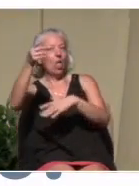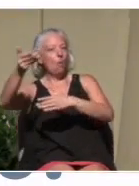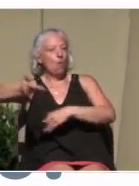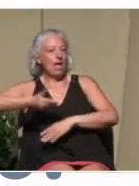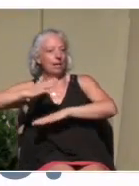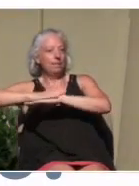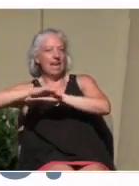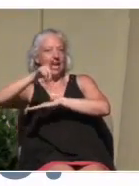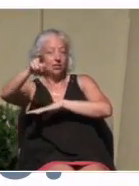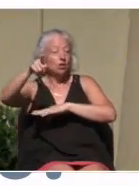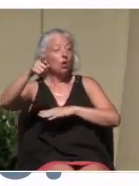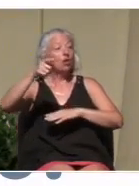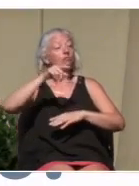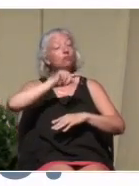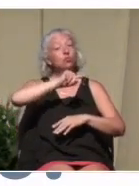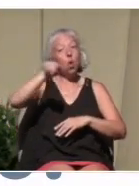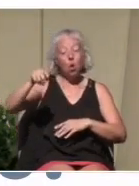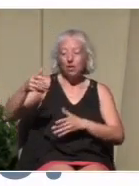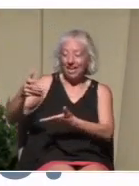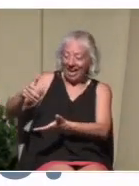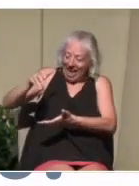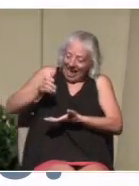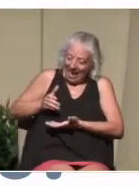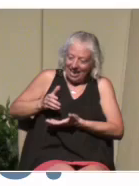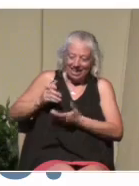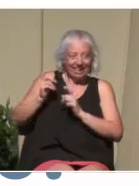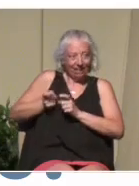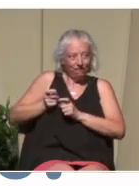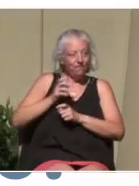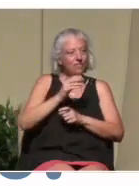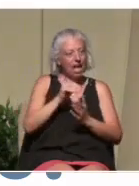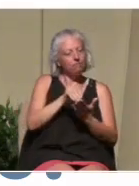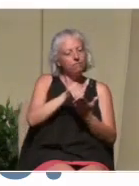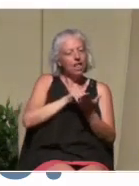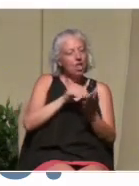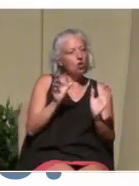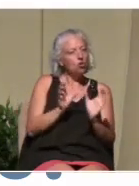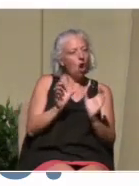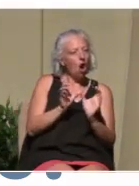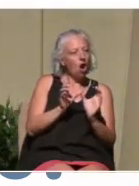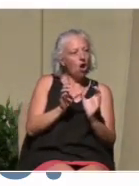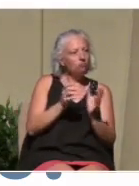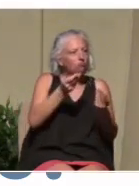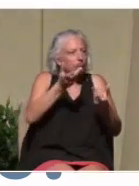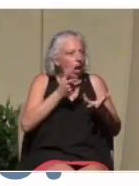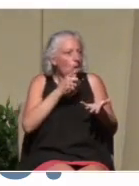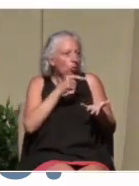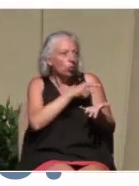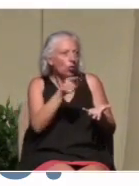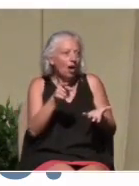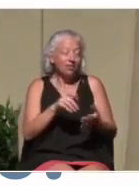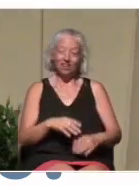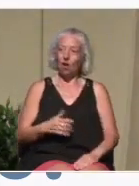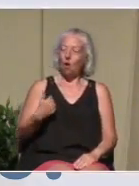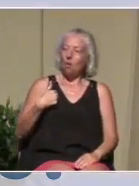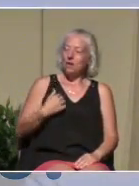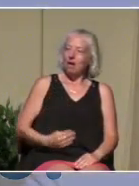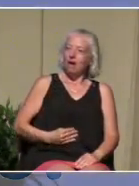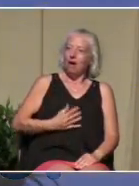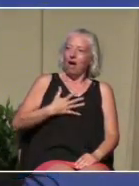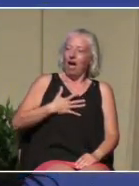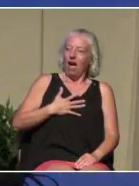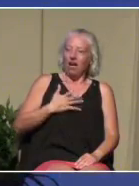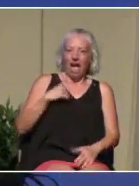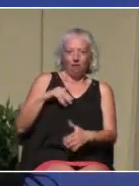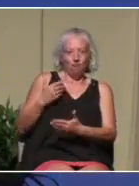and receive that, and also maybe fill out a card, let us know who you are. It was really warming today. When I came here today, one person